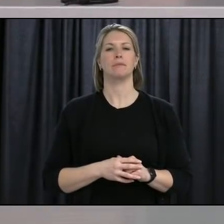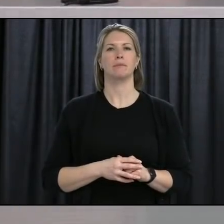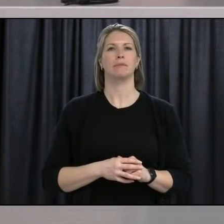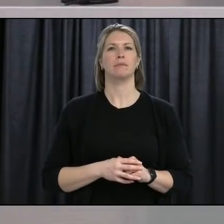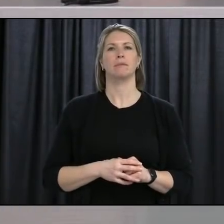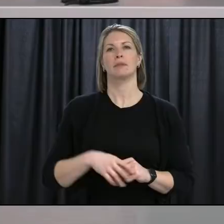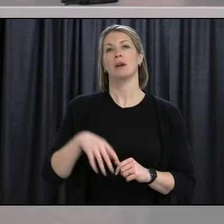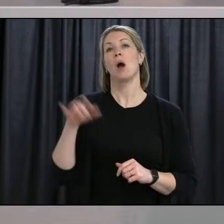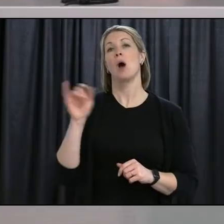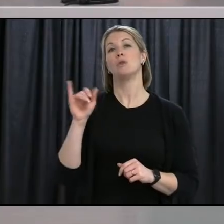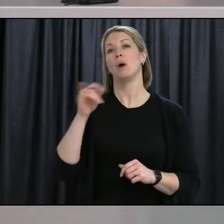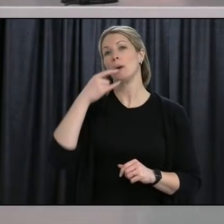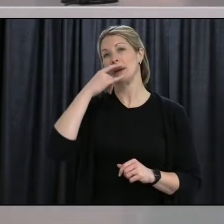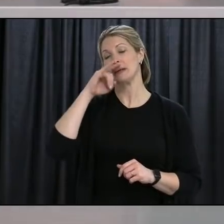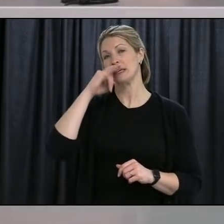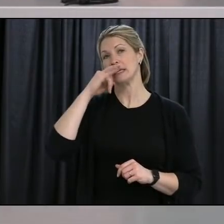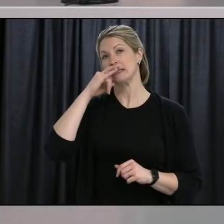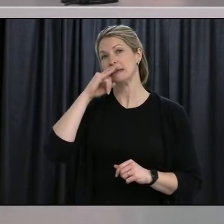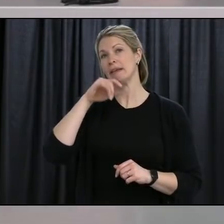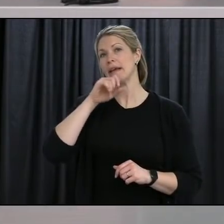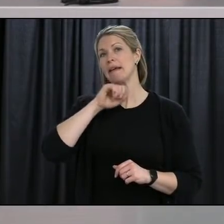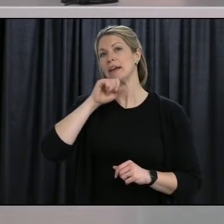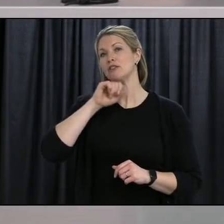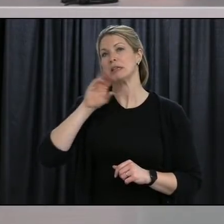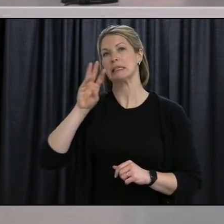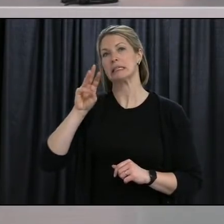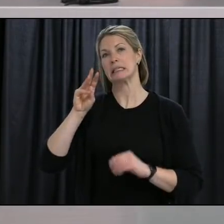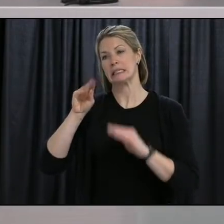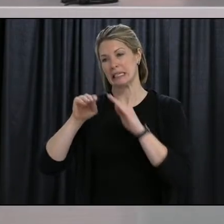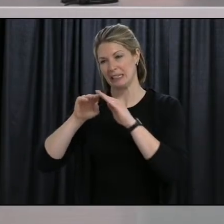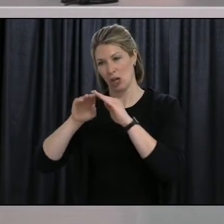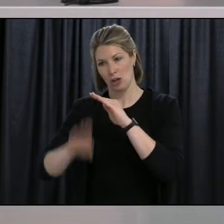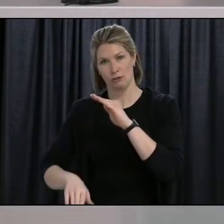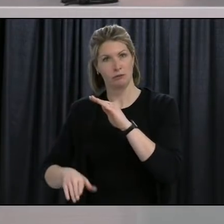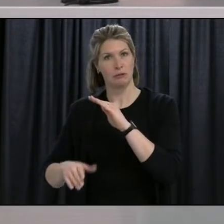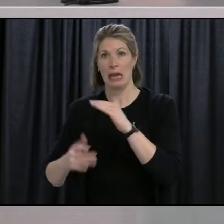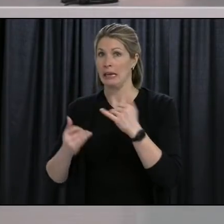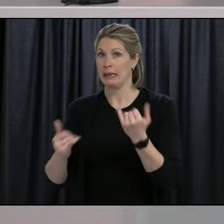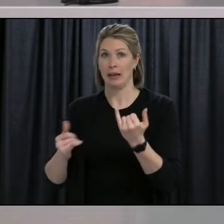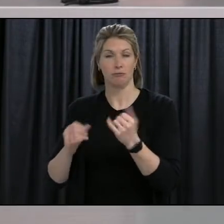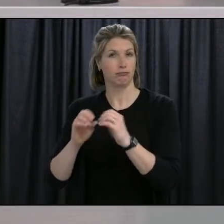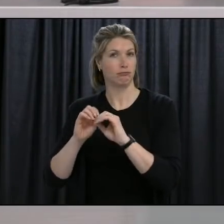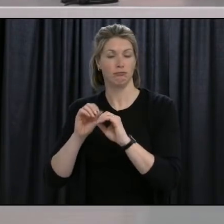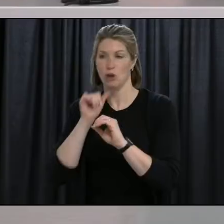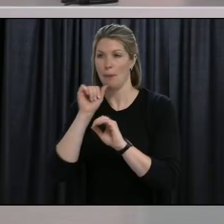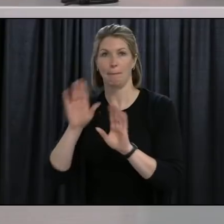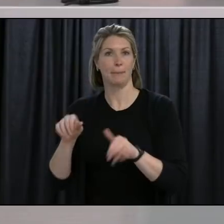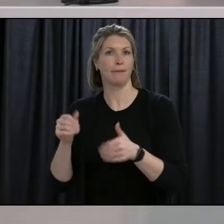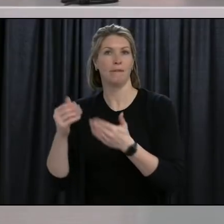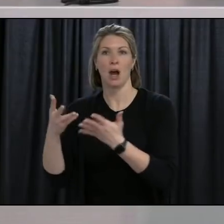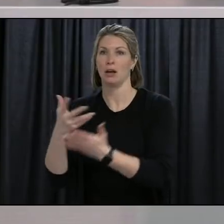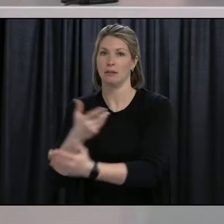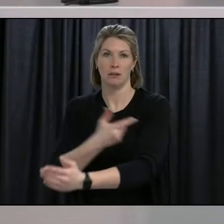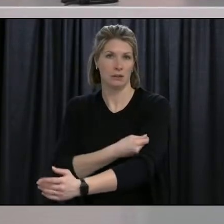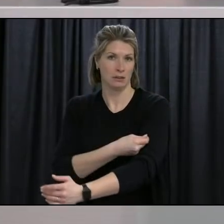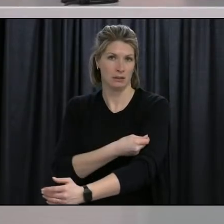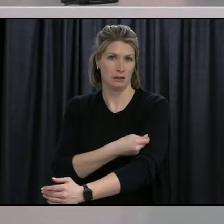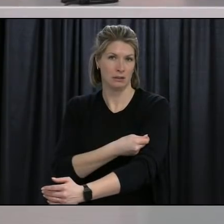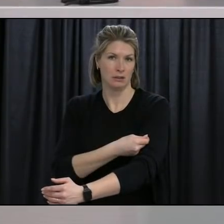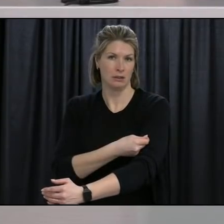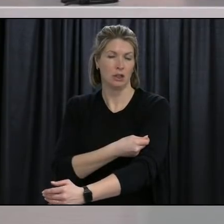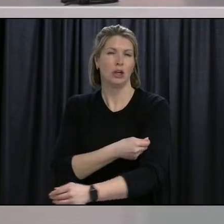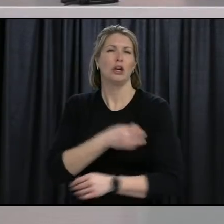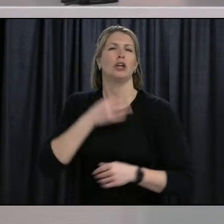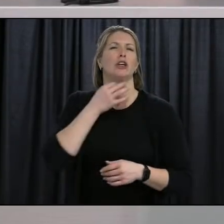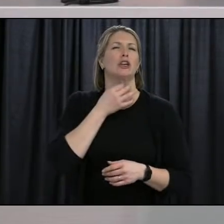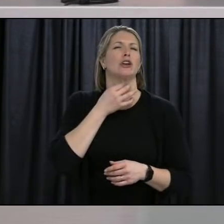under 16 years of age are not getting vaccinated at this time, how can a similar outbreak like the one at Mount Pearl